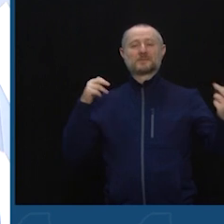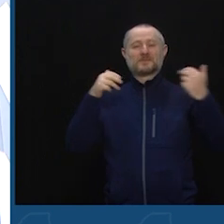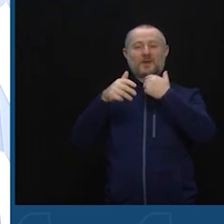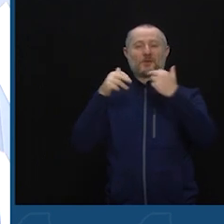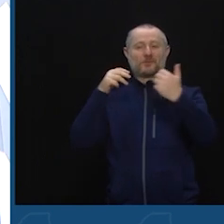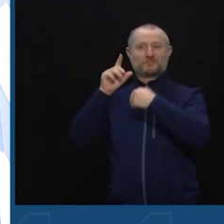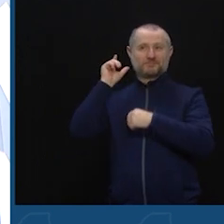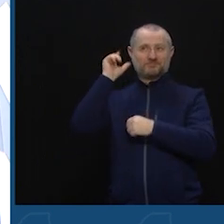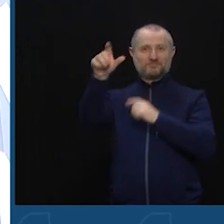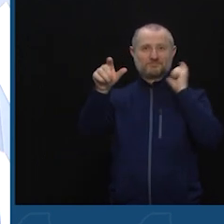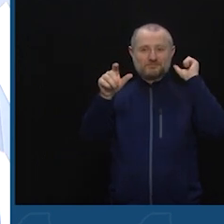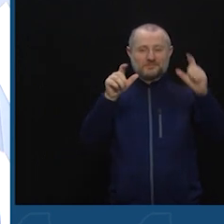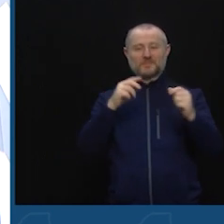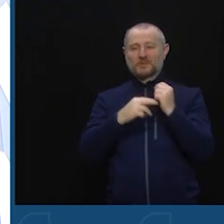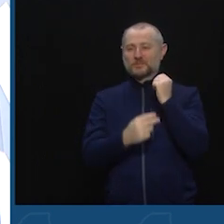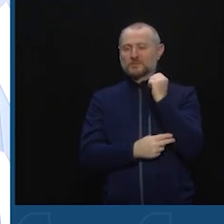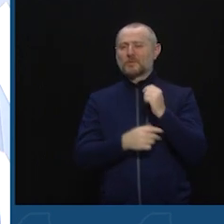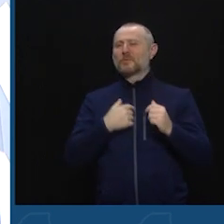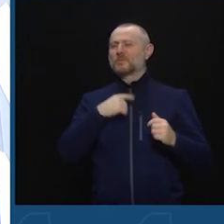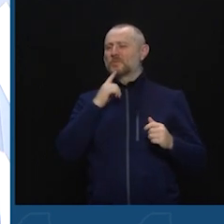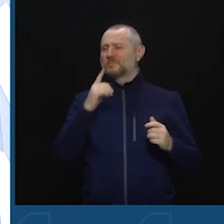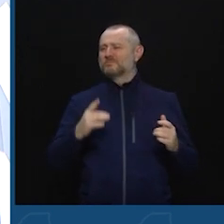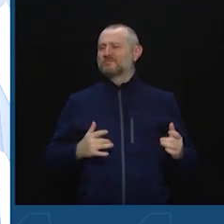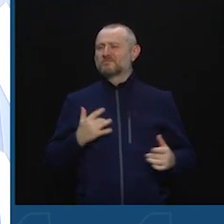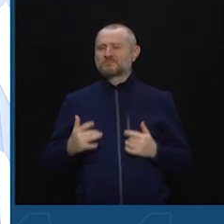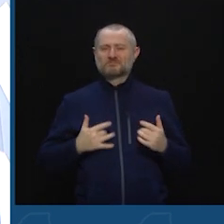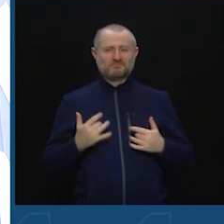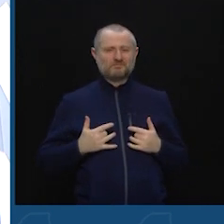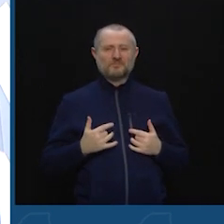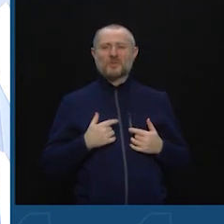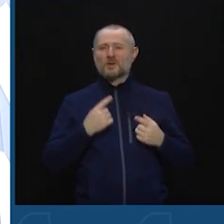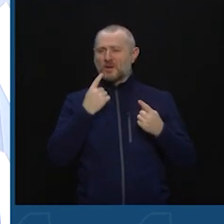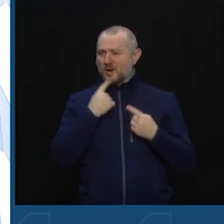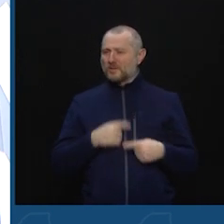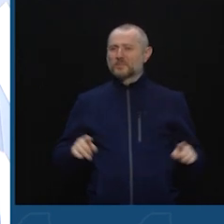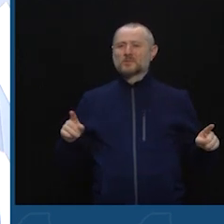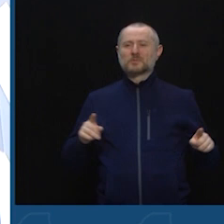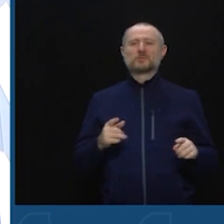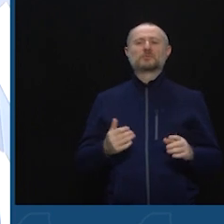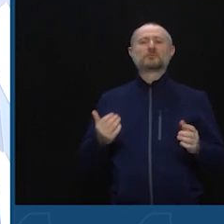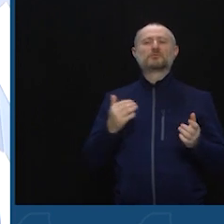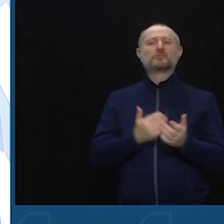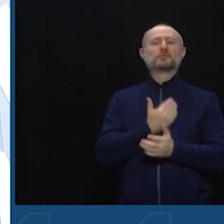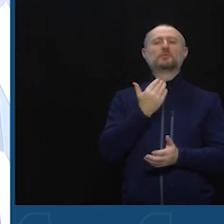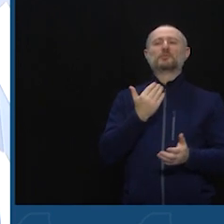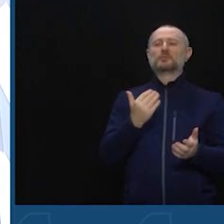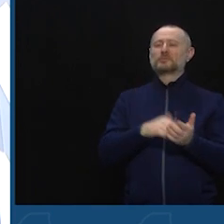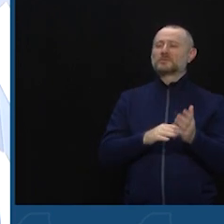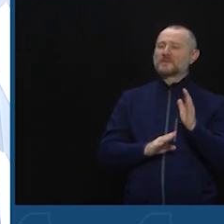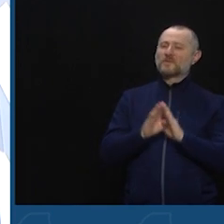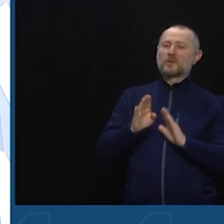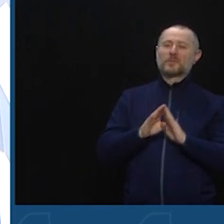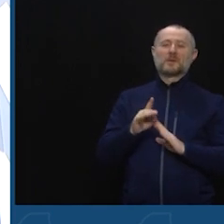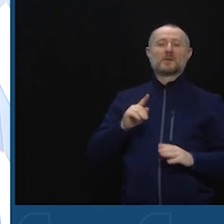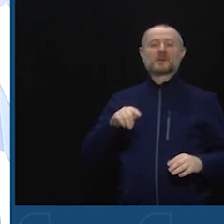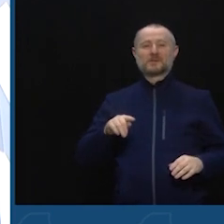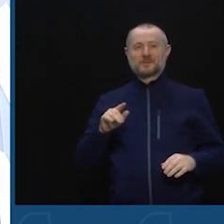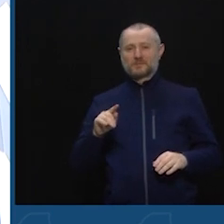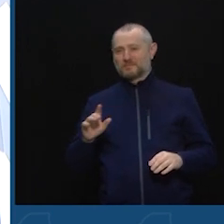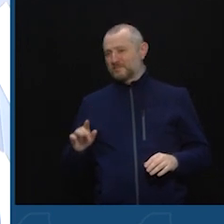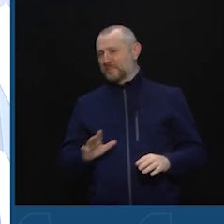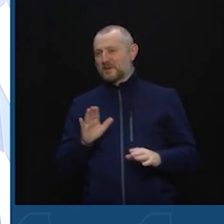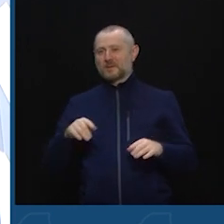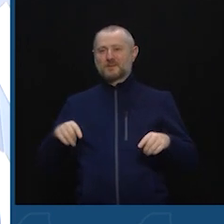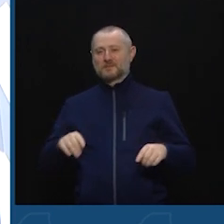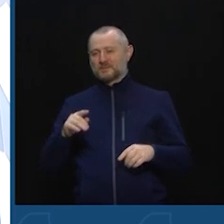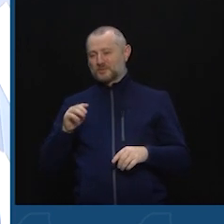exciting milestone in the historic effort to redevelop LaGuardia Airport's Terminal B. With the construction now